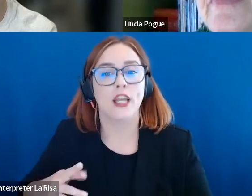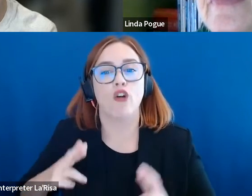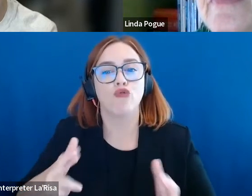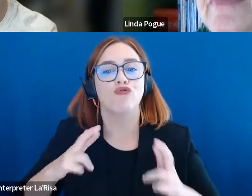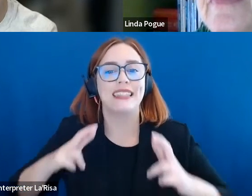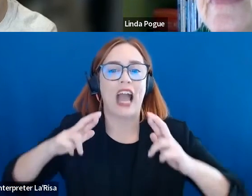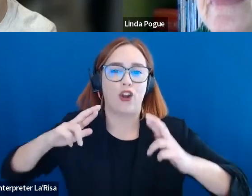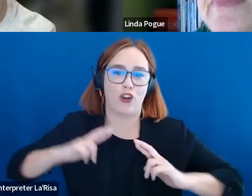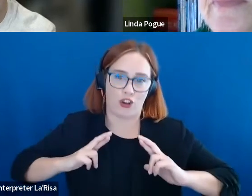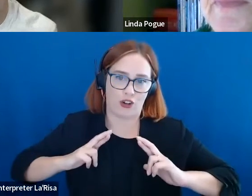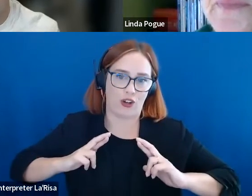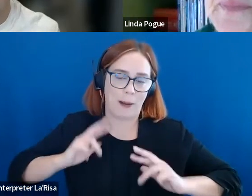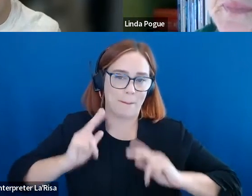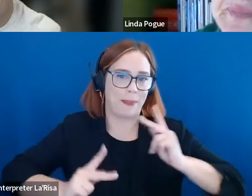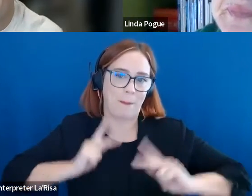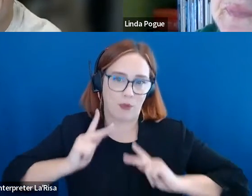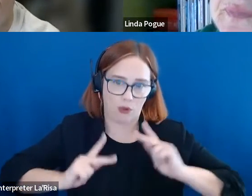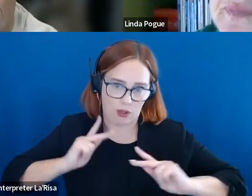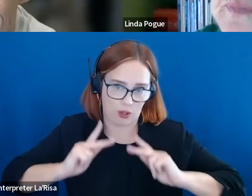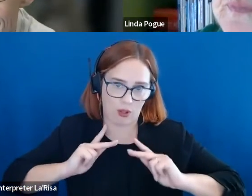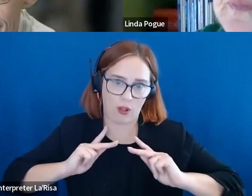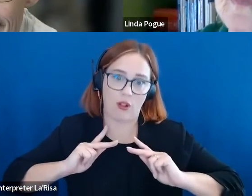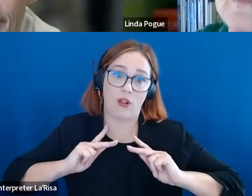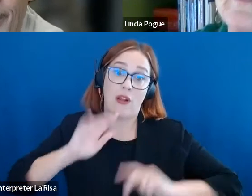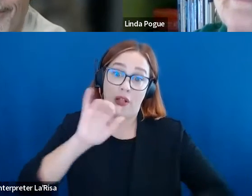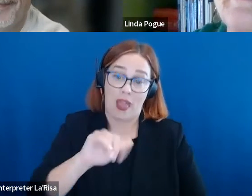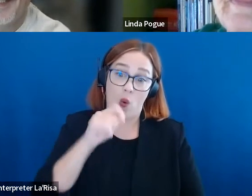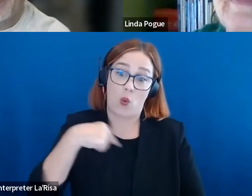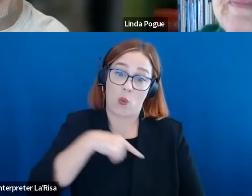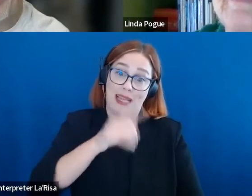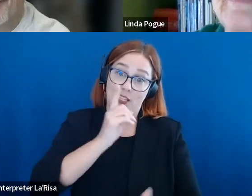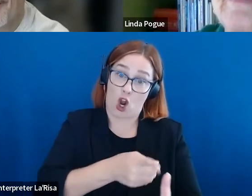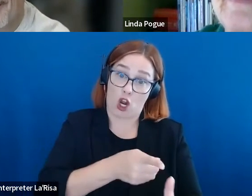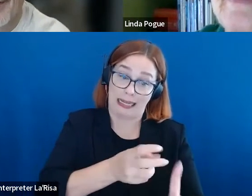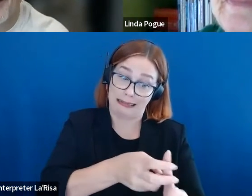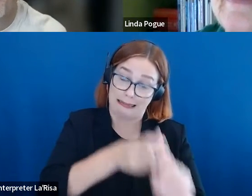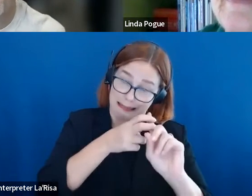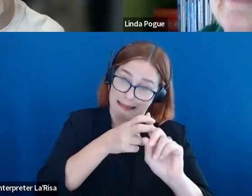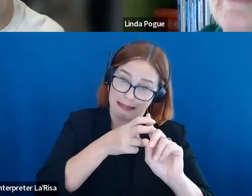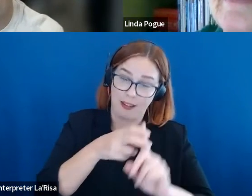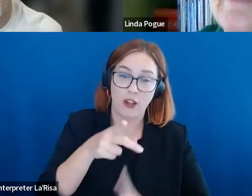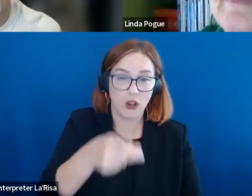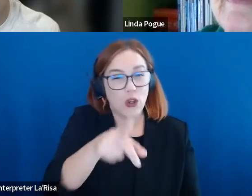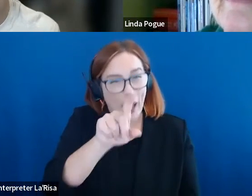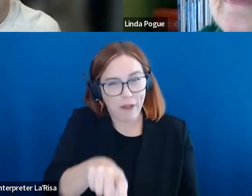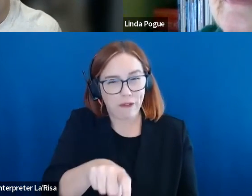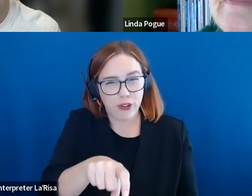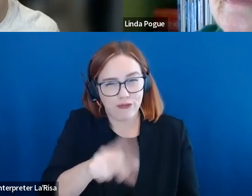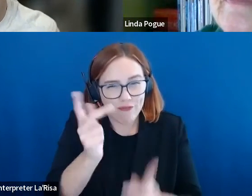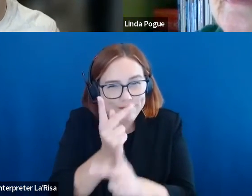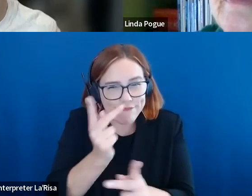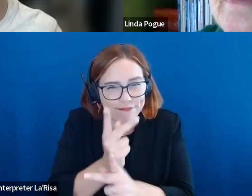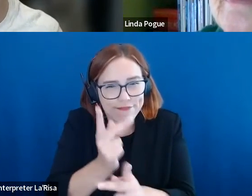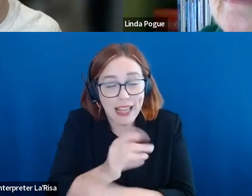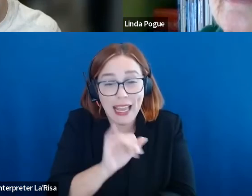population. So that's who we kind of target. And that's one of the things you got to do is, you know, if